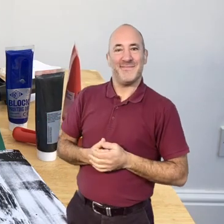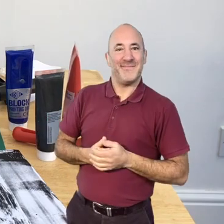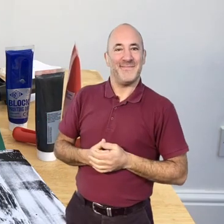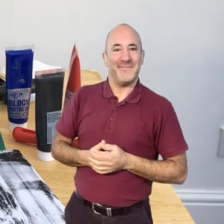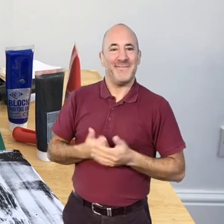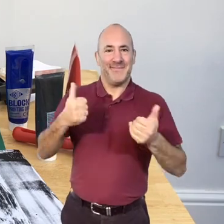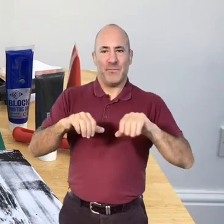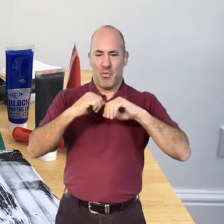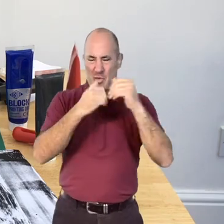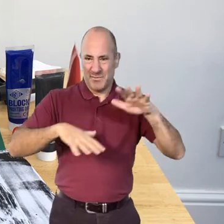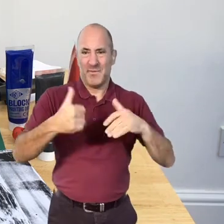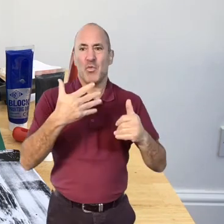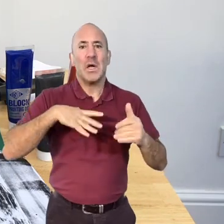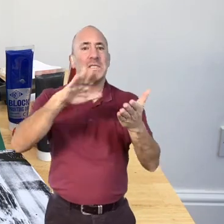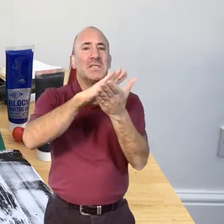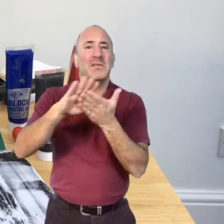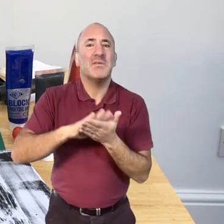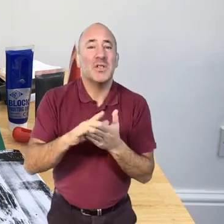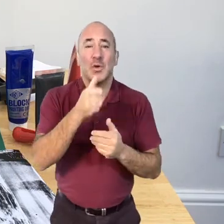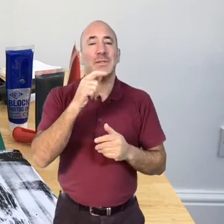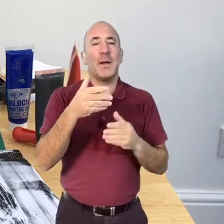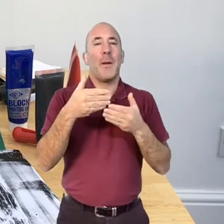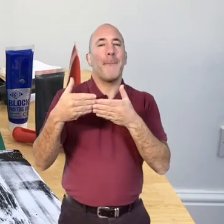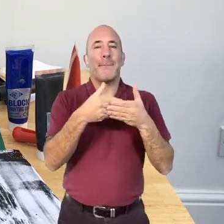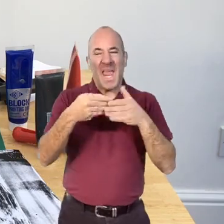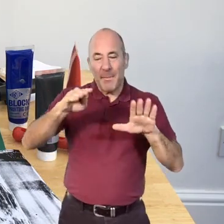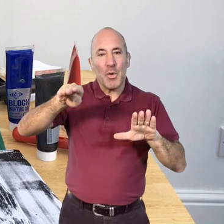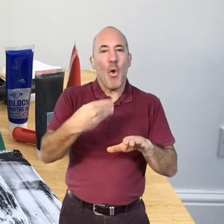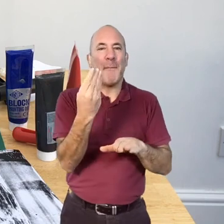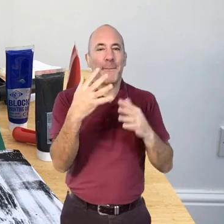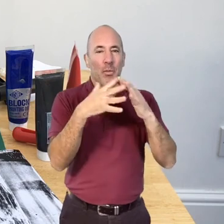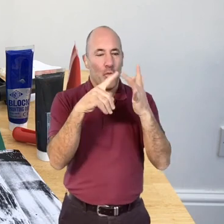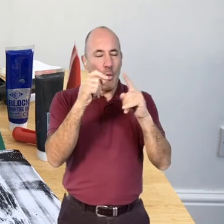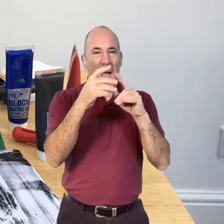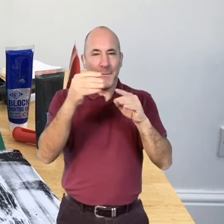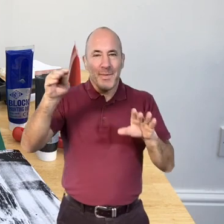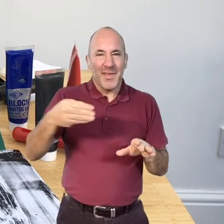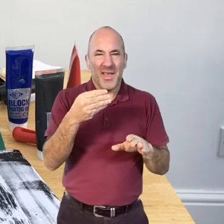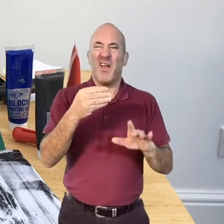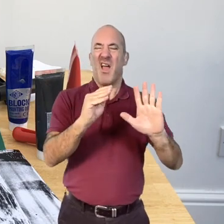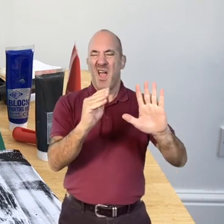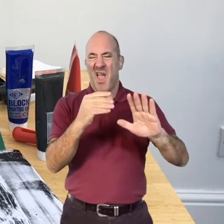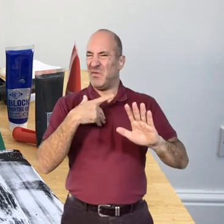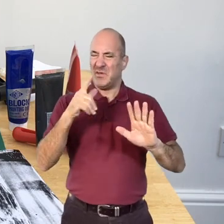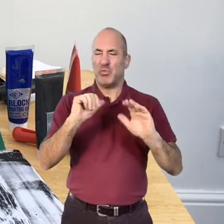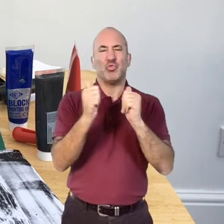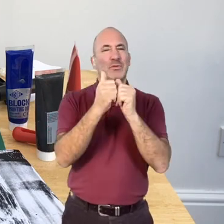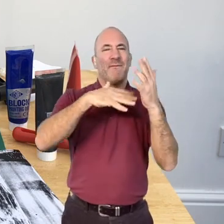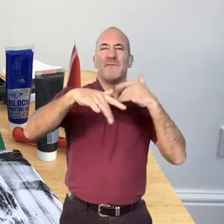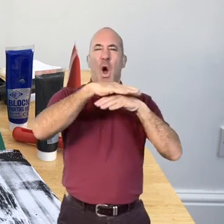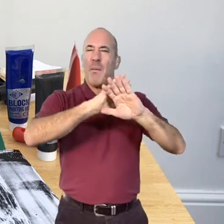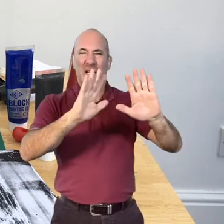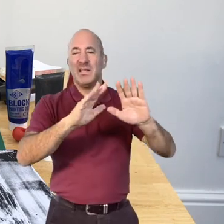this workshop, you can either use baby wipes, but if you want to be more environmentally